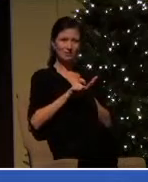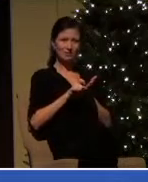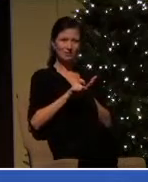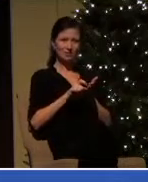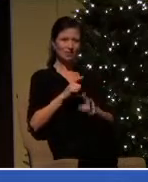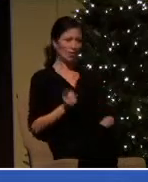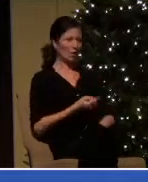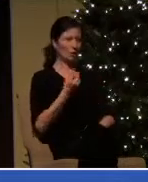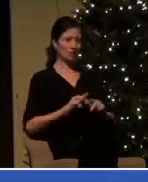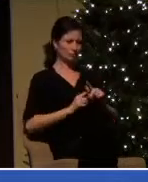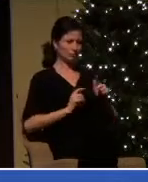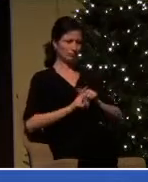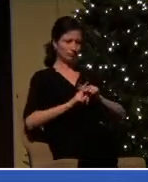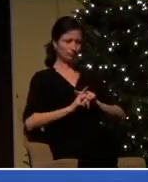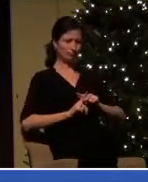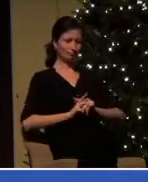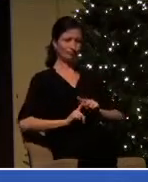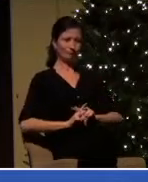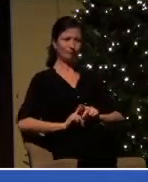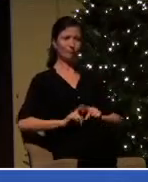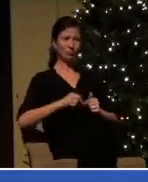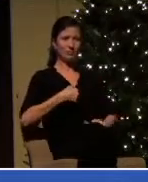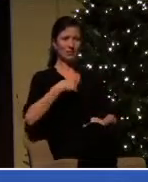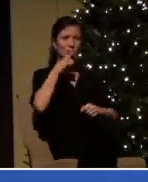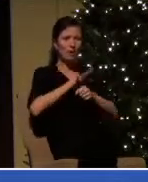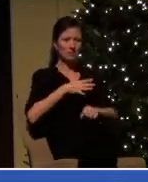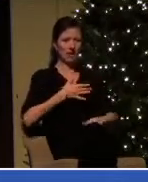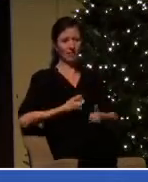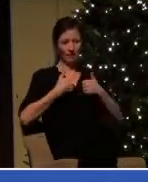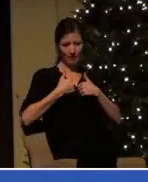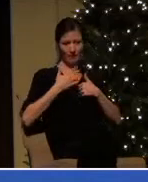me as promises for my life and for my ministry.